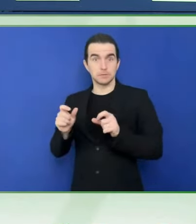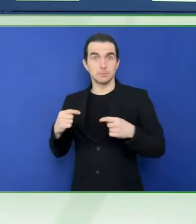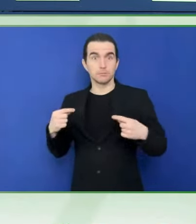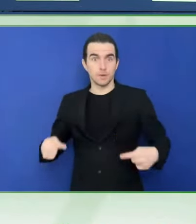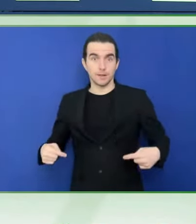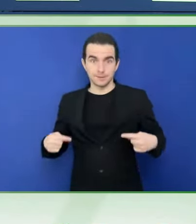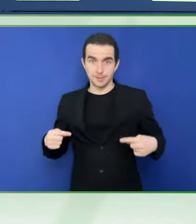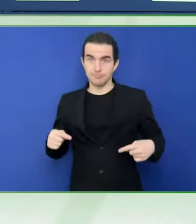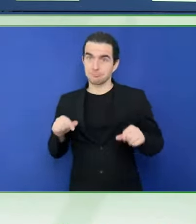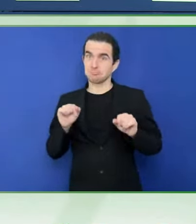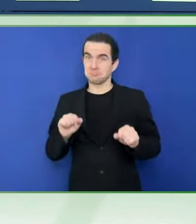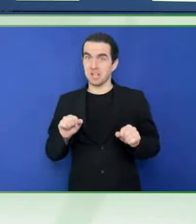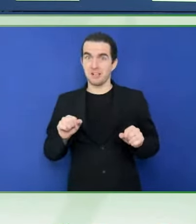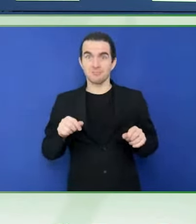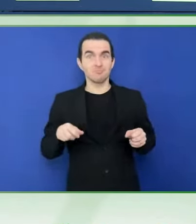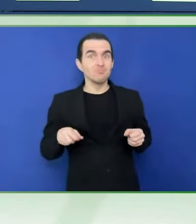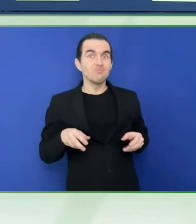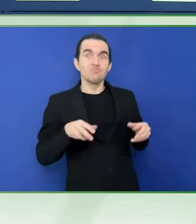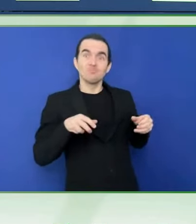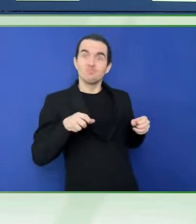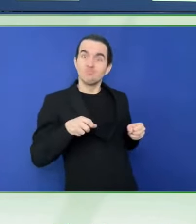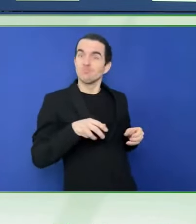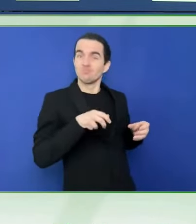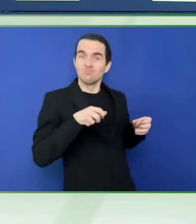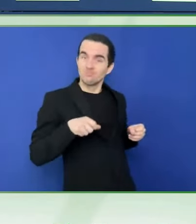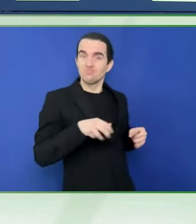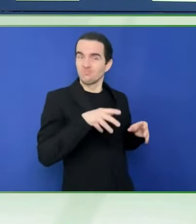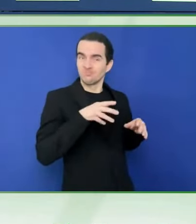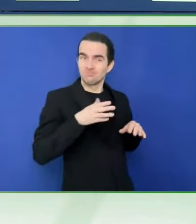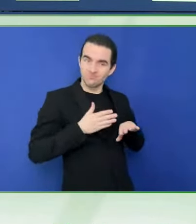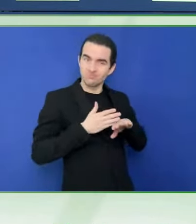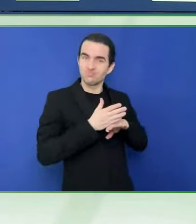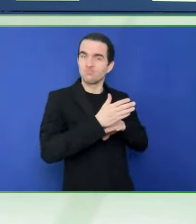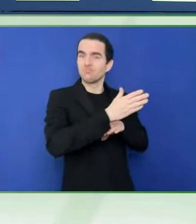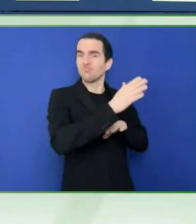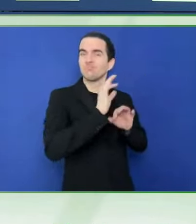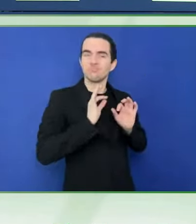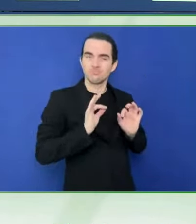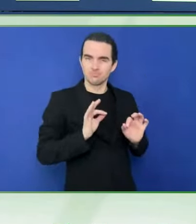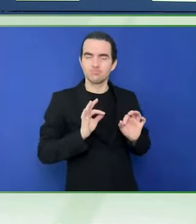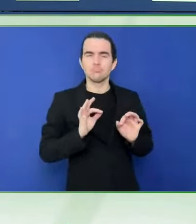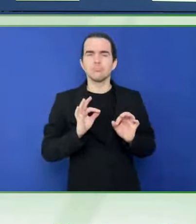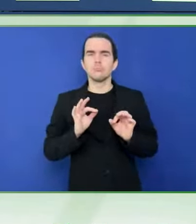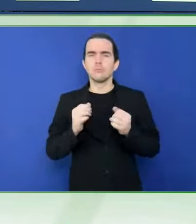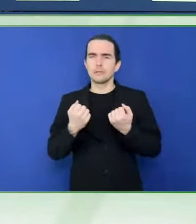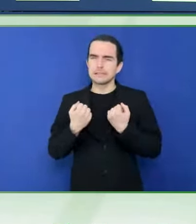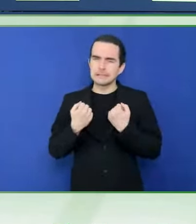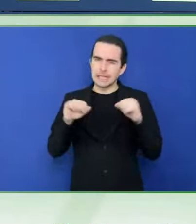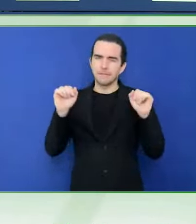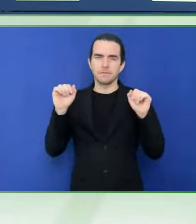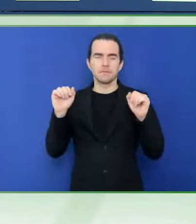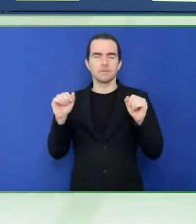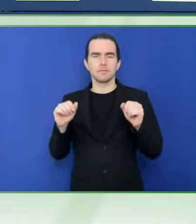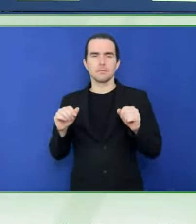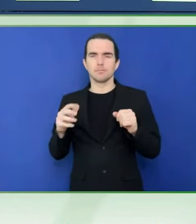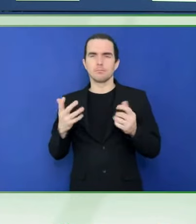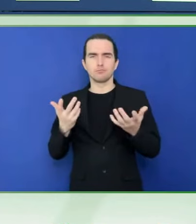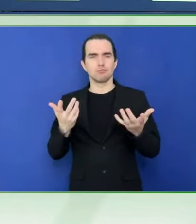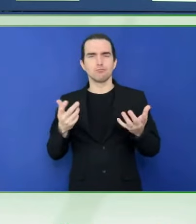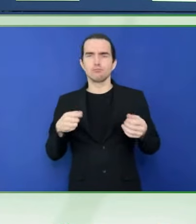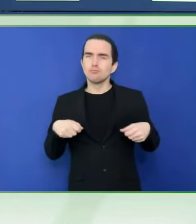be, regarding very low platforms, it has to be a very heavy and very long